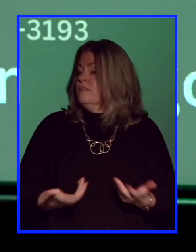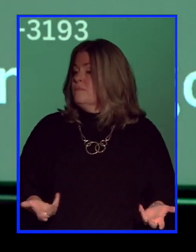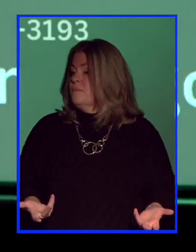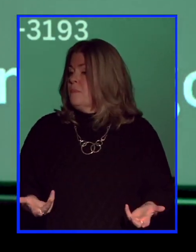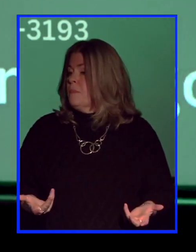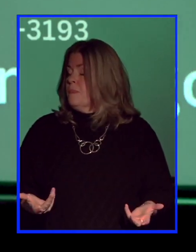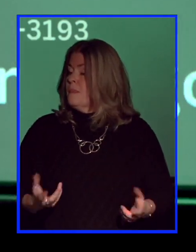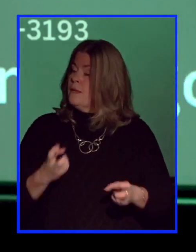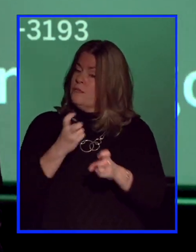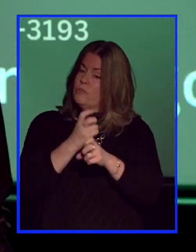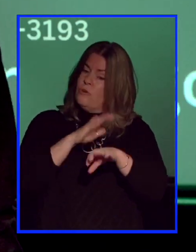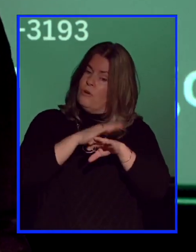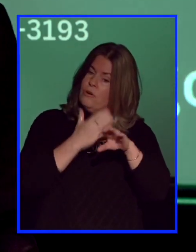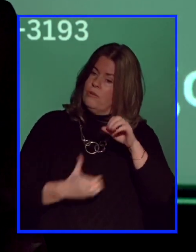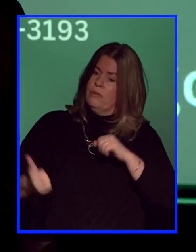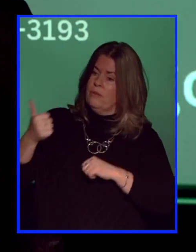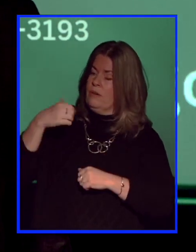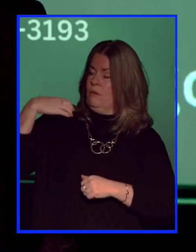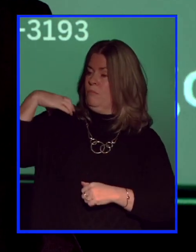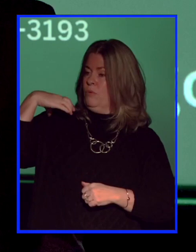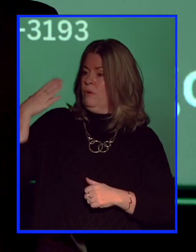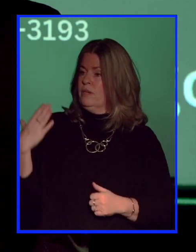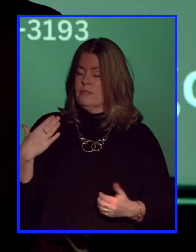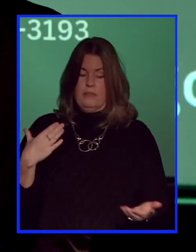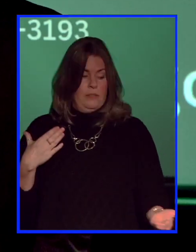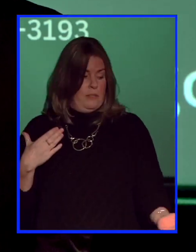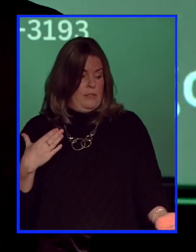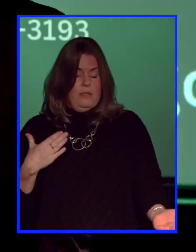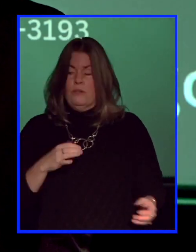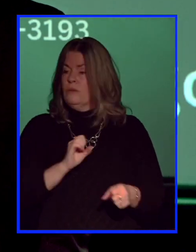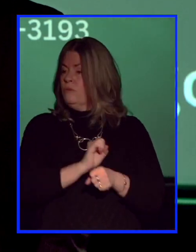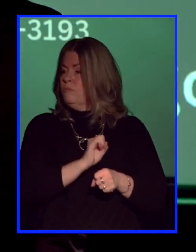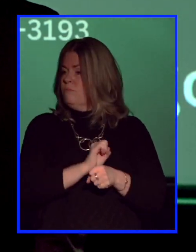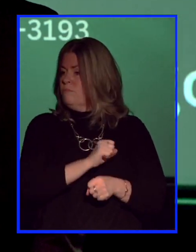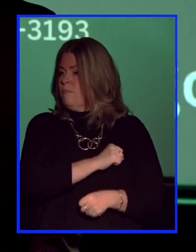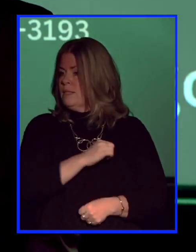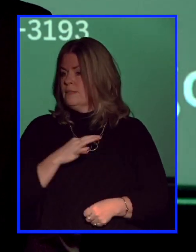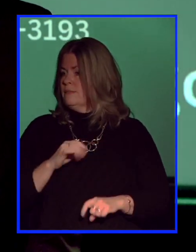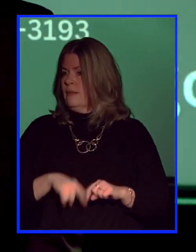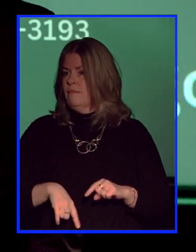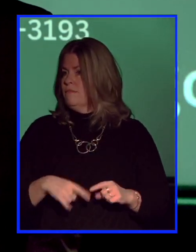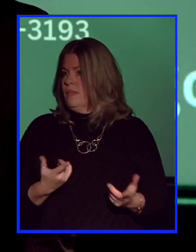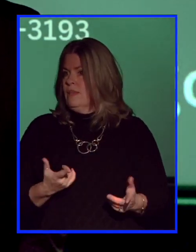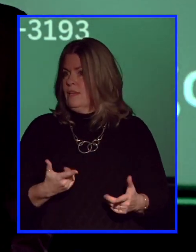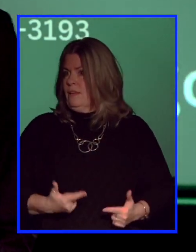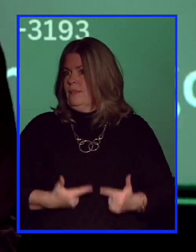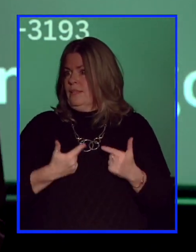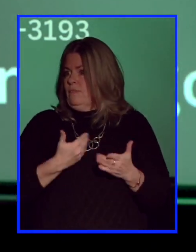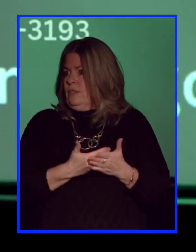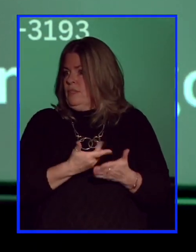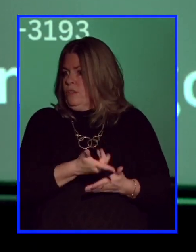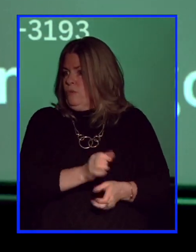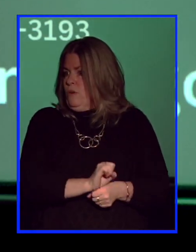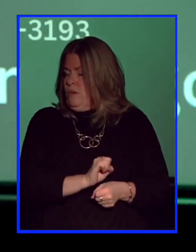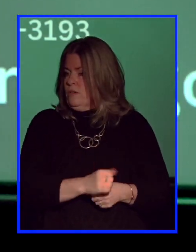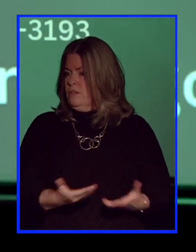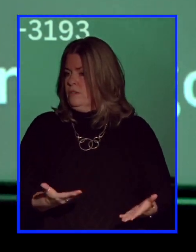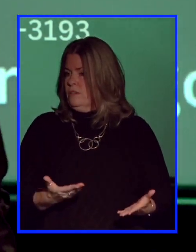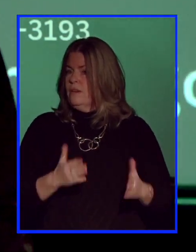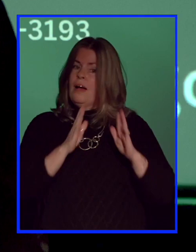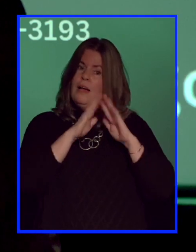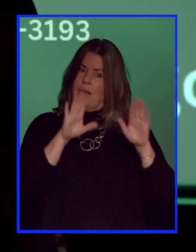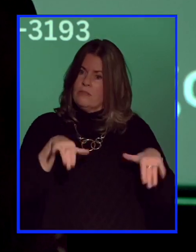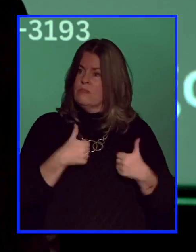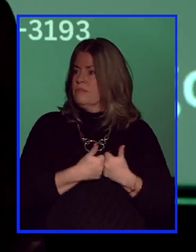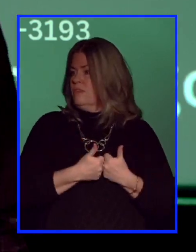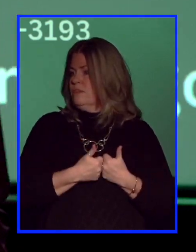our employers when their workers can't live anywhere near where the job is, and that's a housing challenge. You